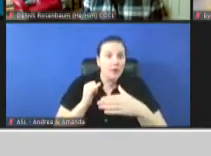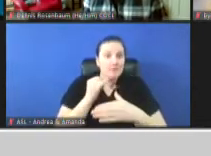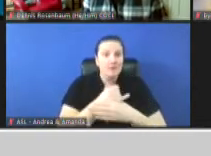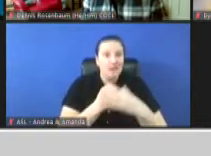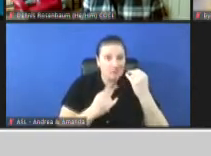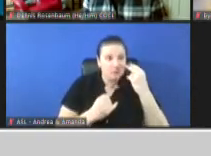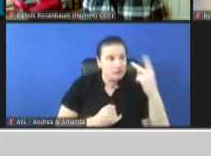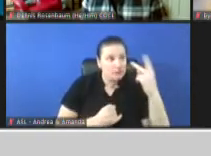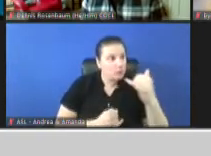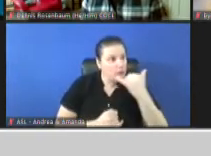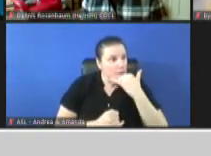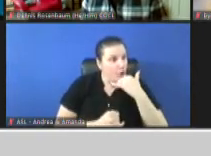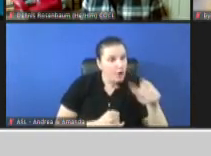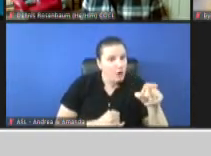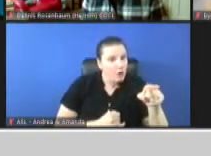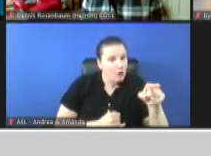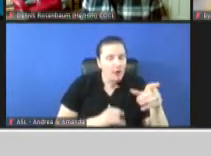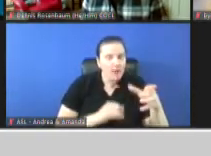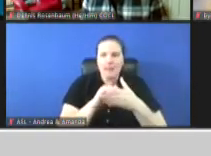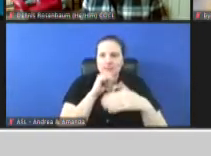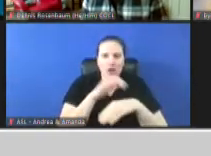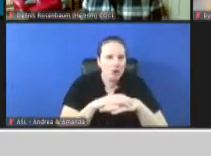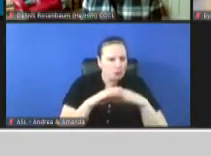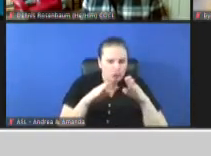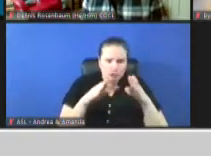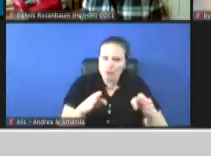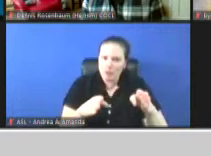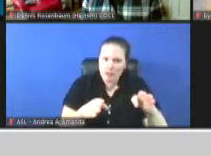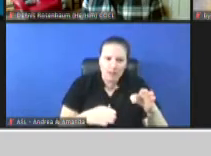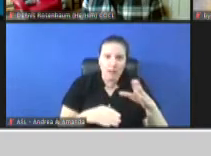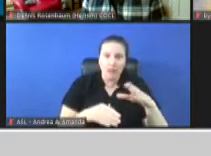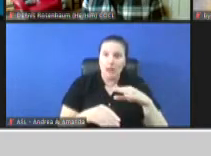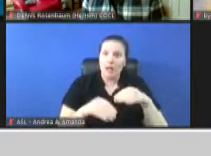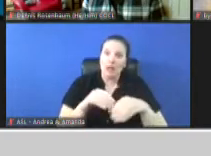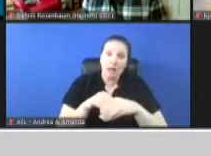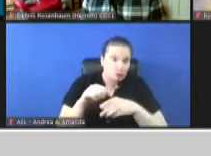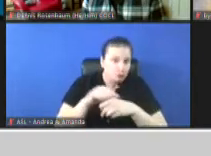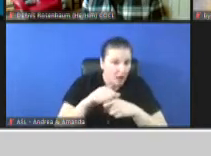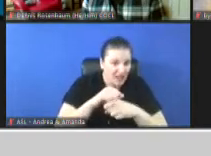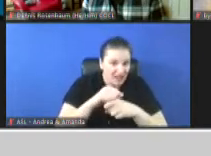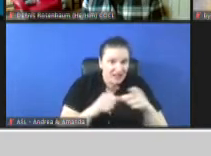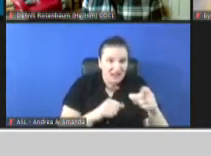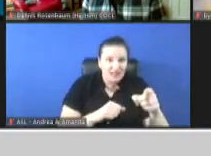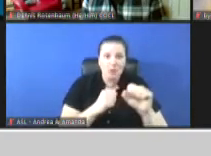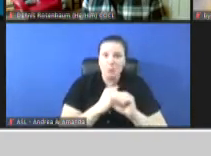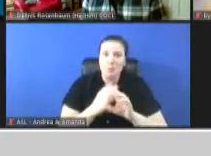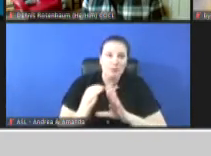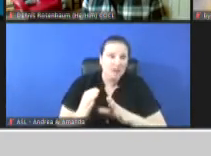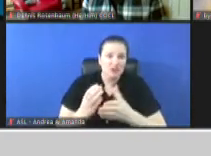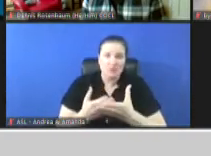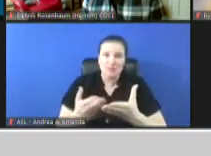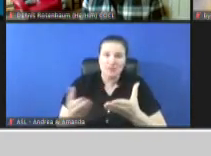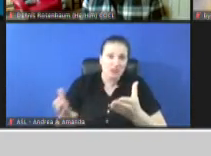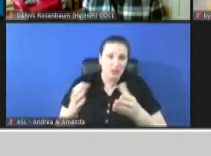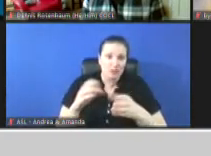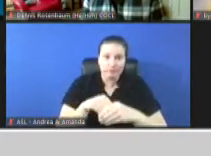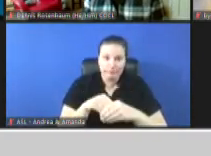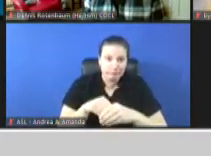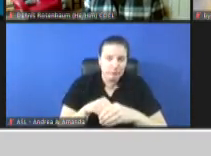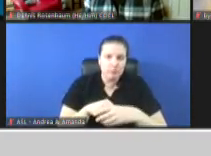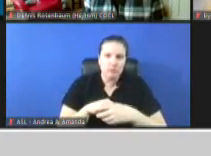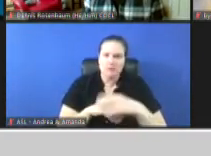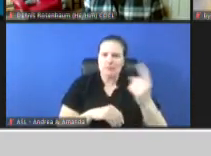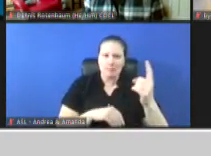wrong, and that's just not on the street. I mean, that could be in a training, in, you know, preparation of materials or something of